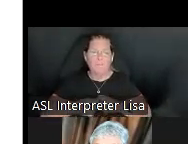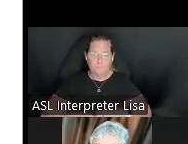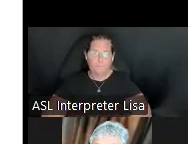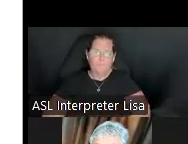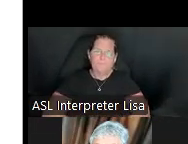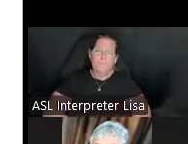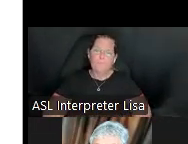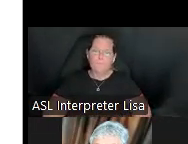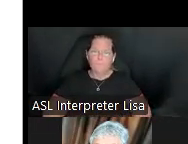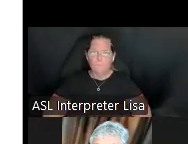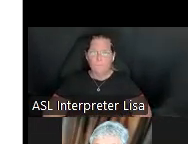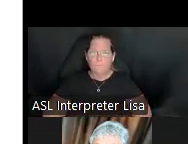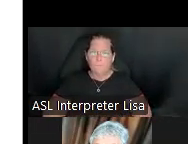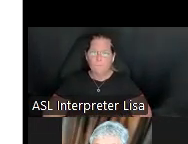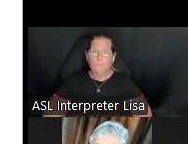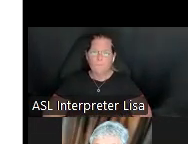slide.